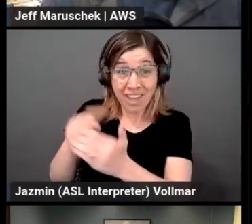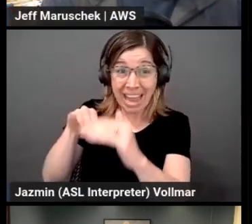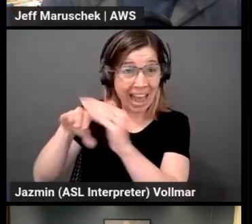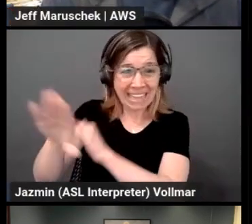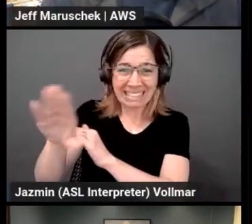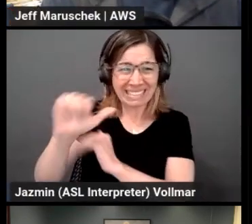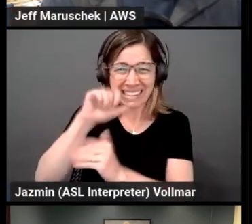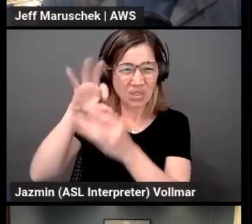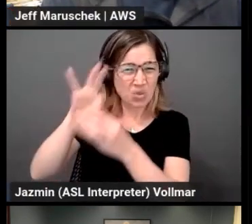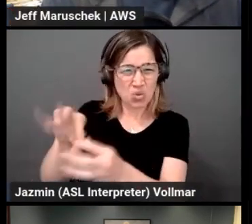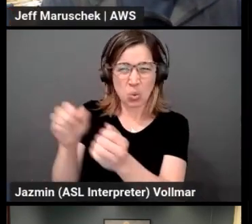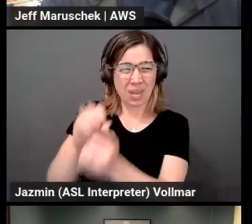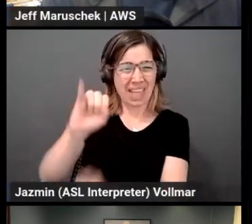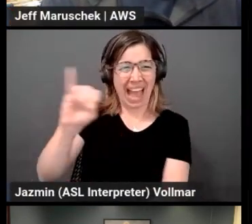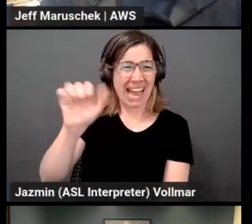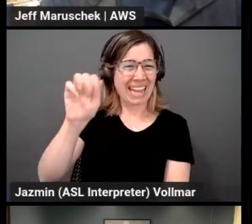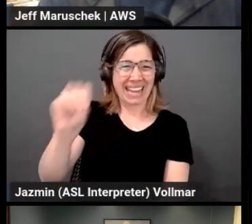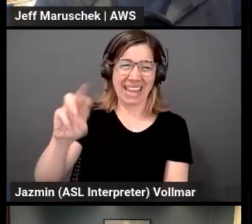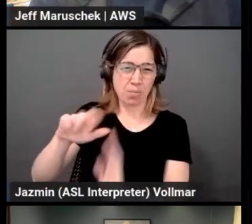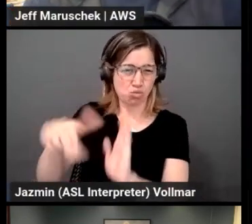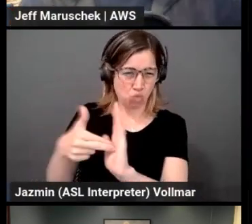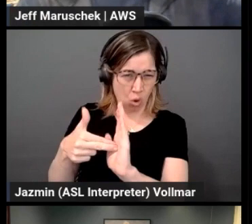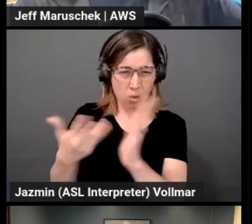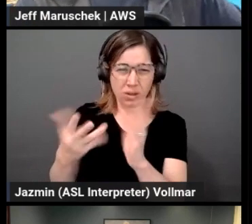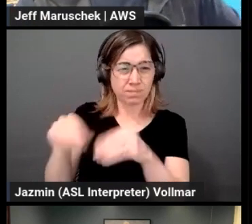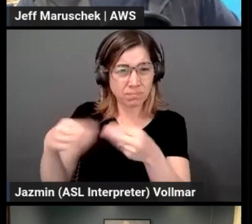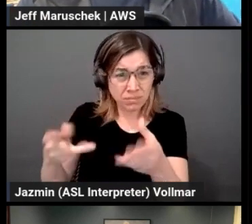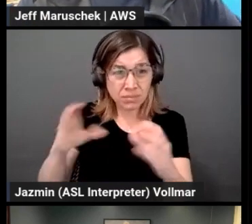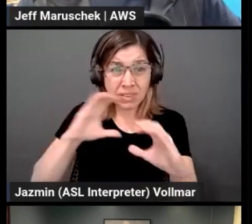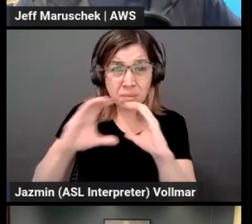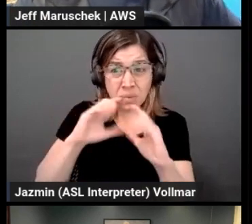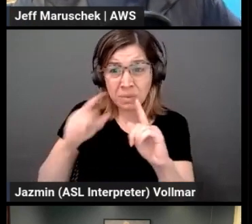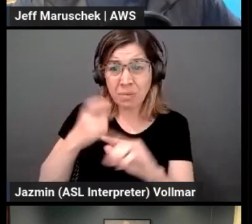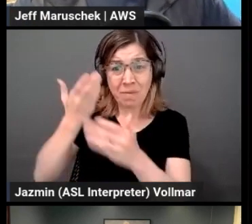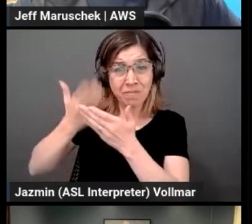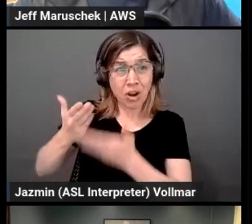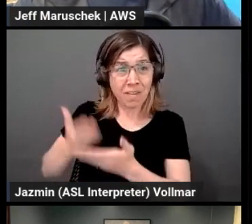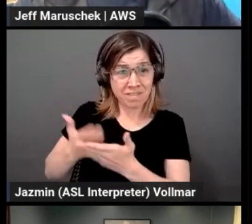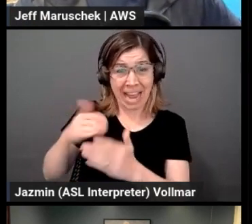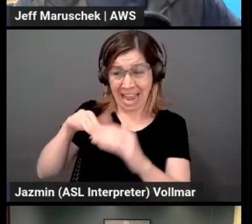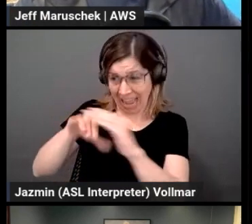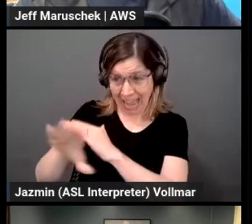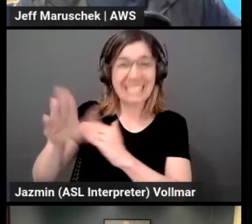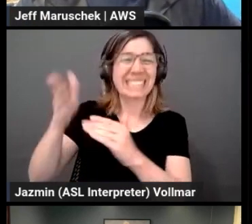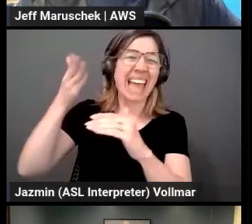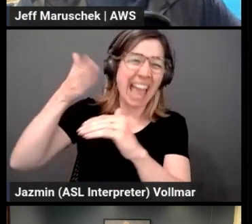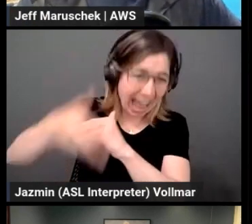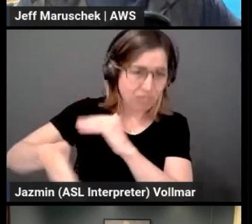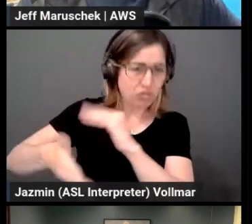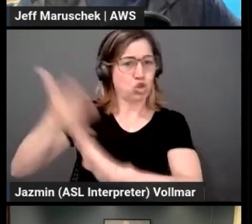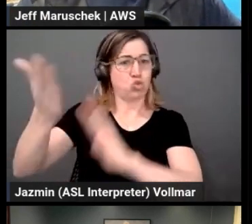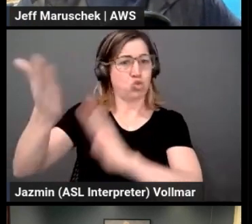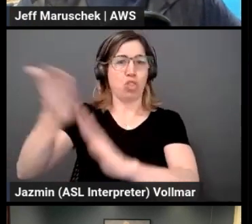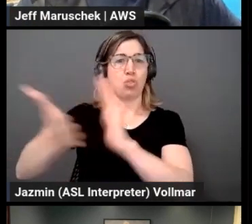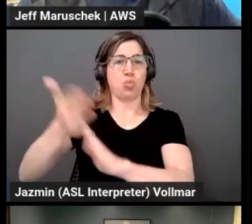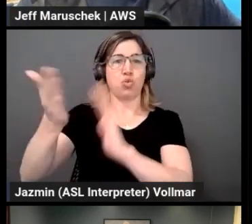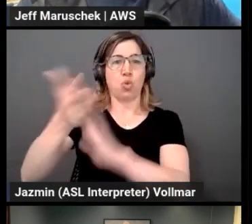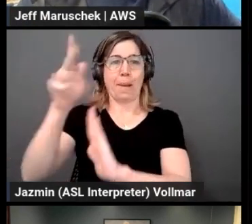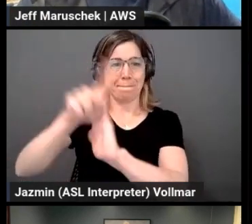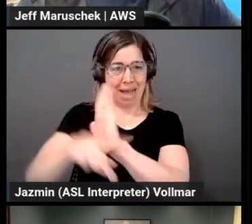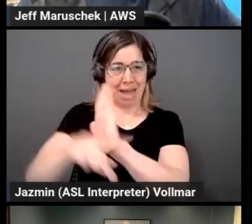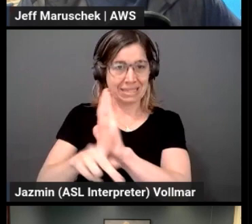of providing that communication from verified access after it actually runs it through the policy to get access to